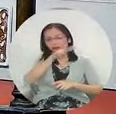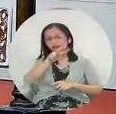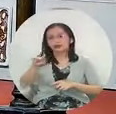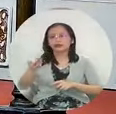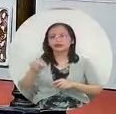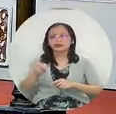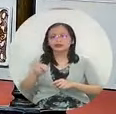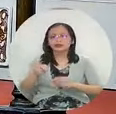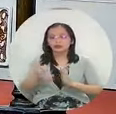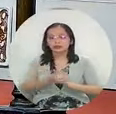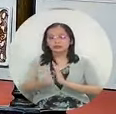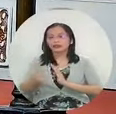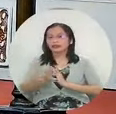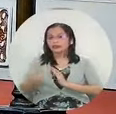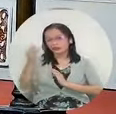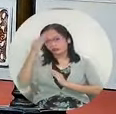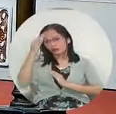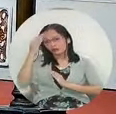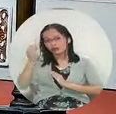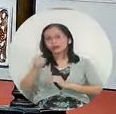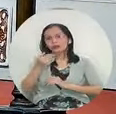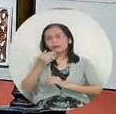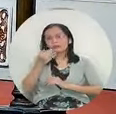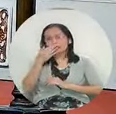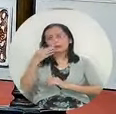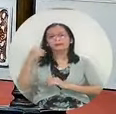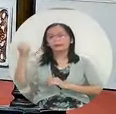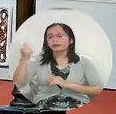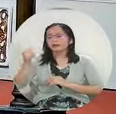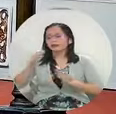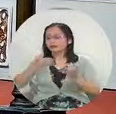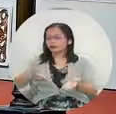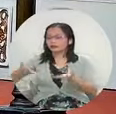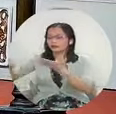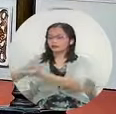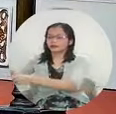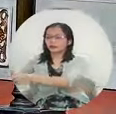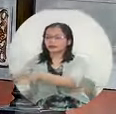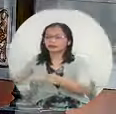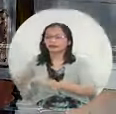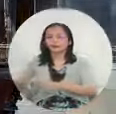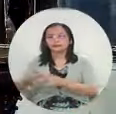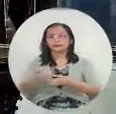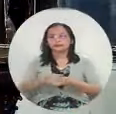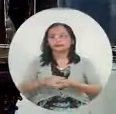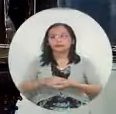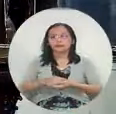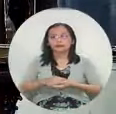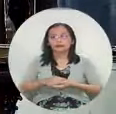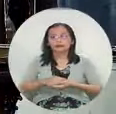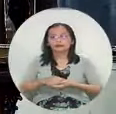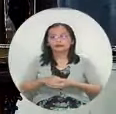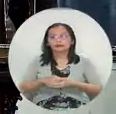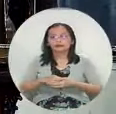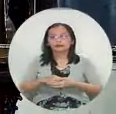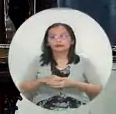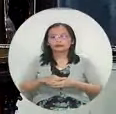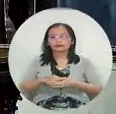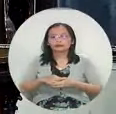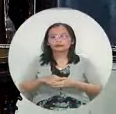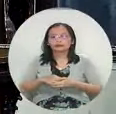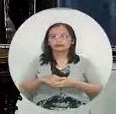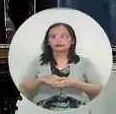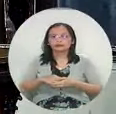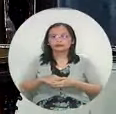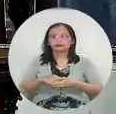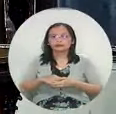Just like Adoniram Judson. I wonder if Adoniram Judson would be serving in Burma